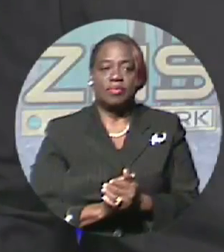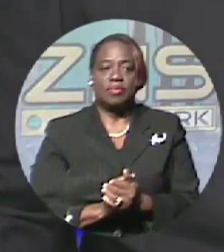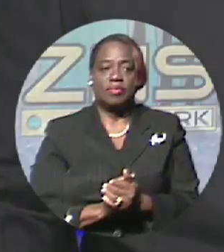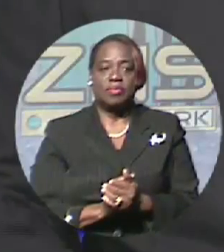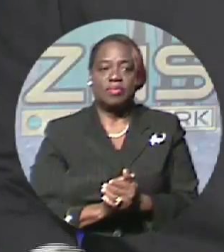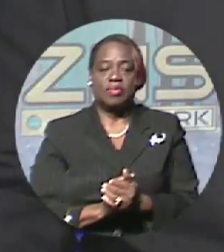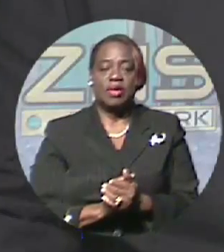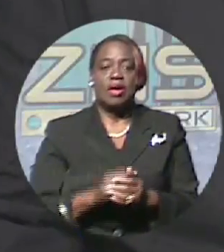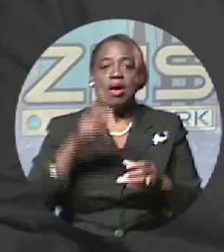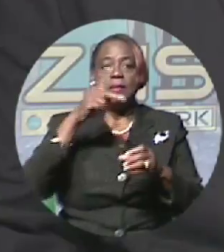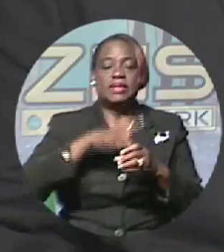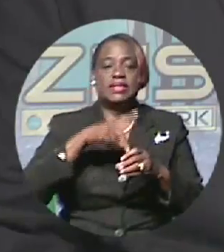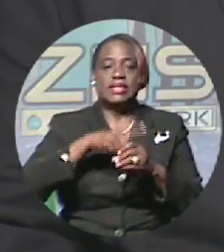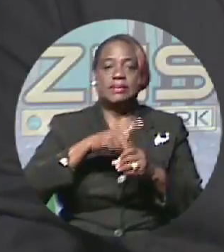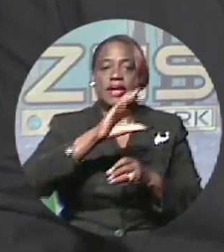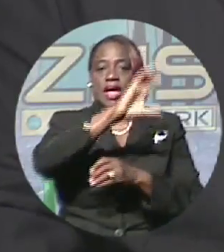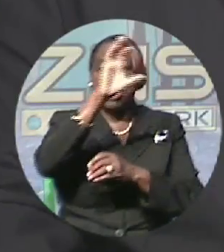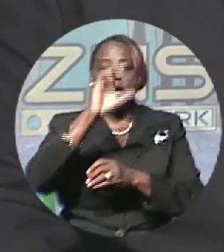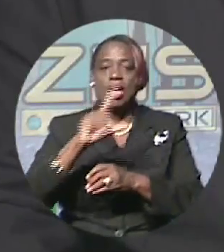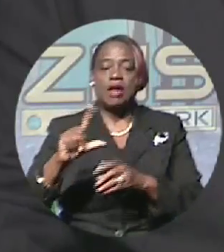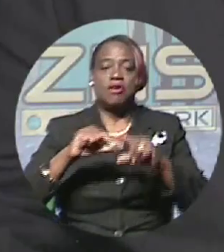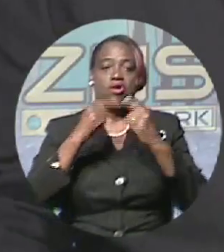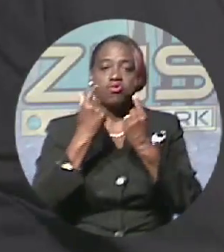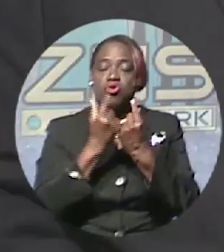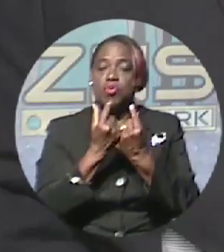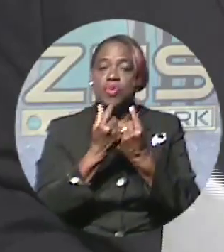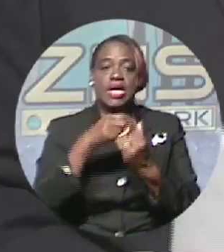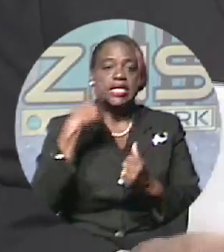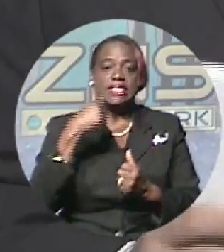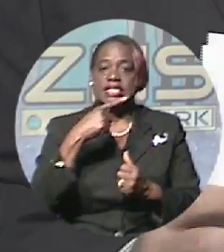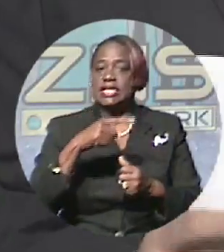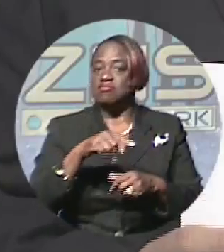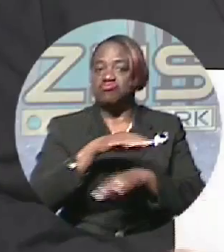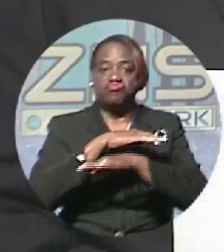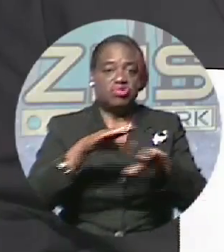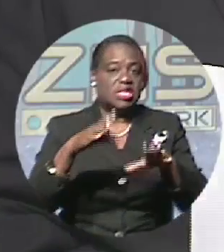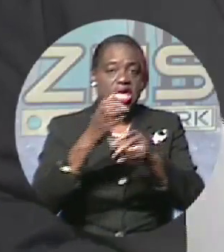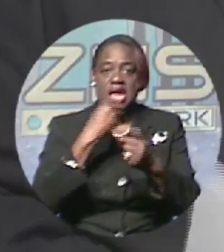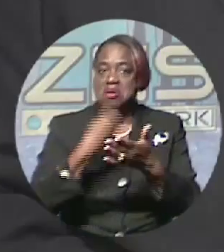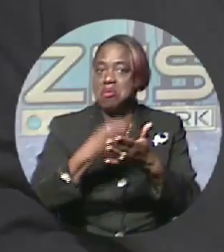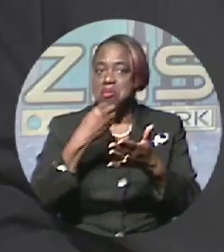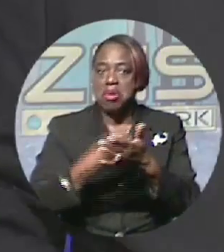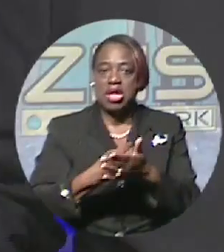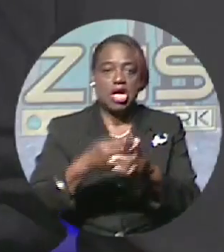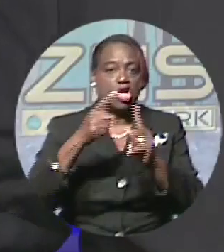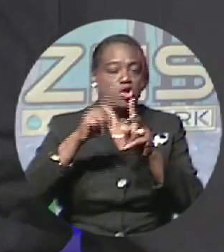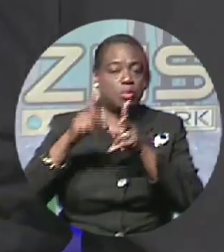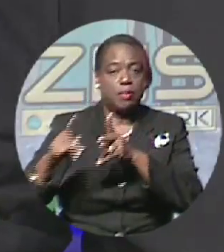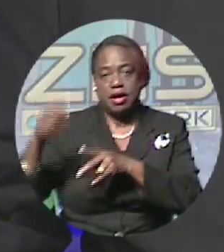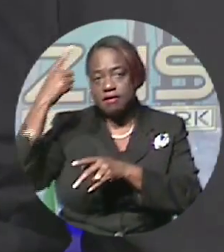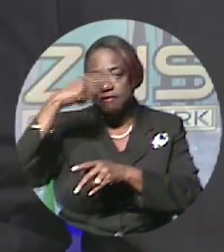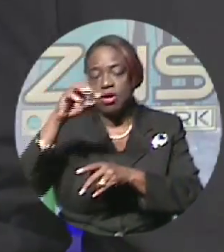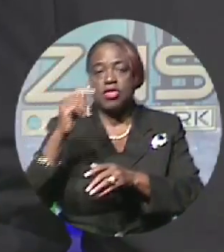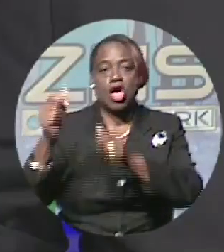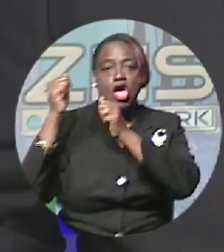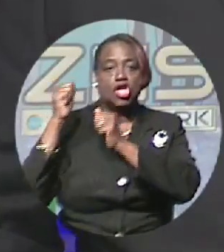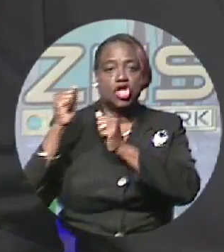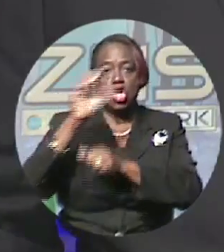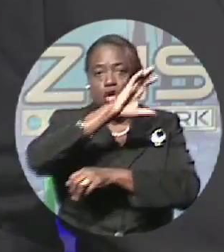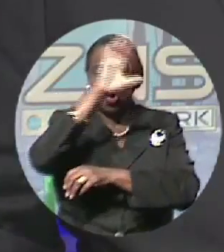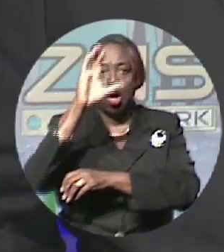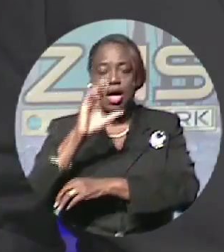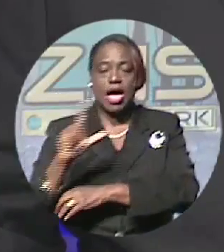A participating Carnival group has come forward stating that it has yet to receive subsidiary funds to properly prepare for the upcoming Junkanoo